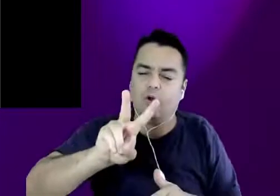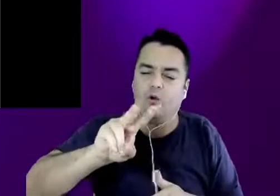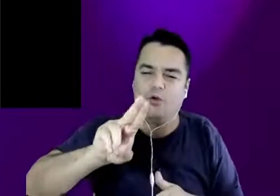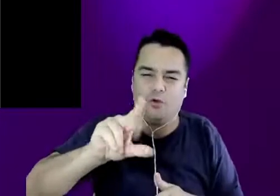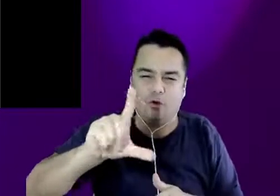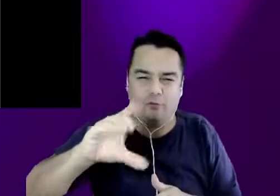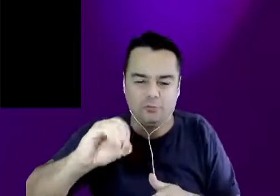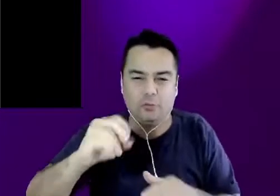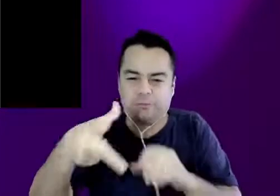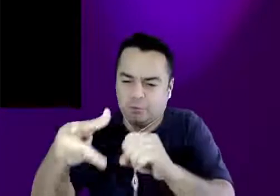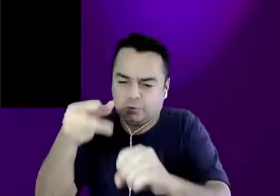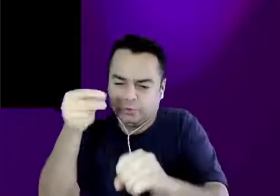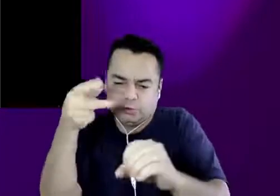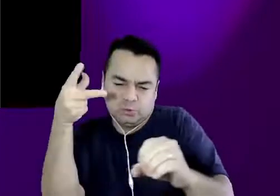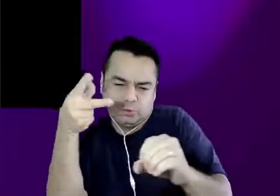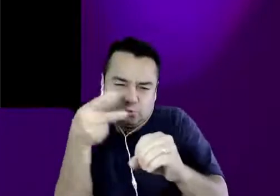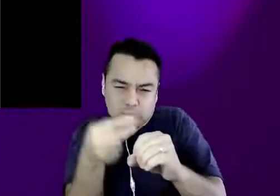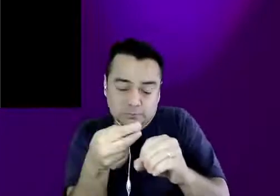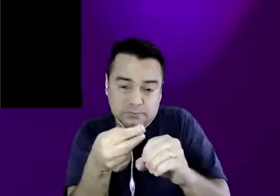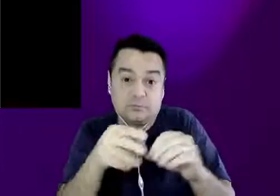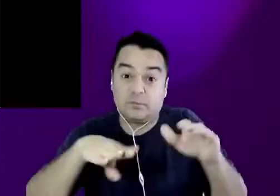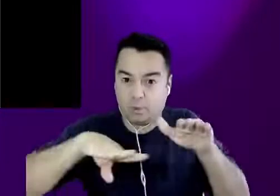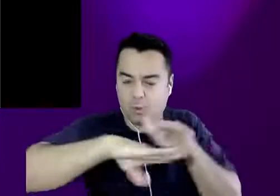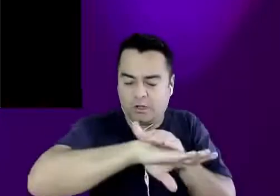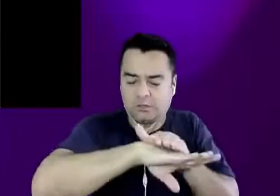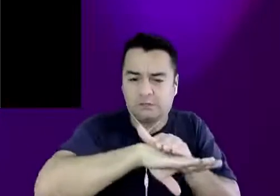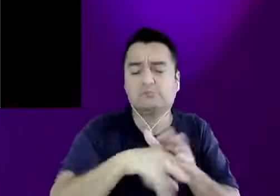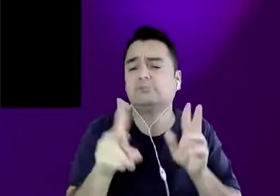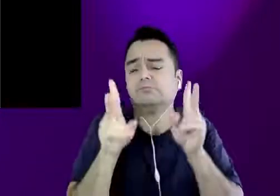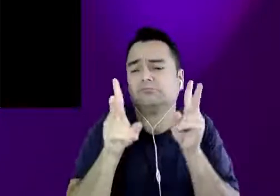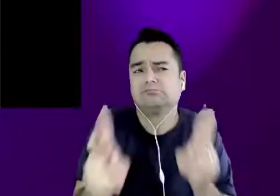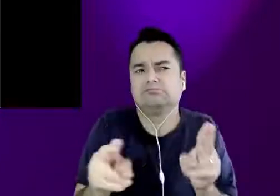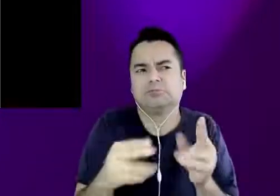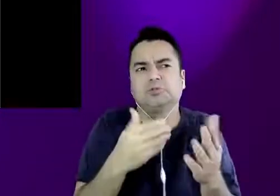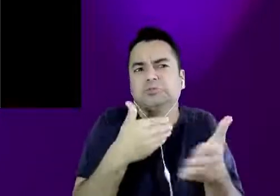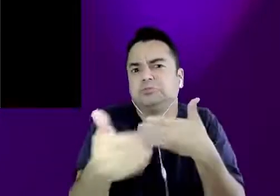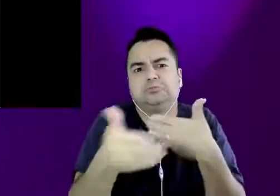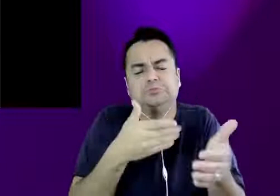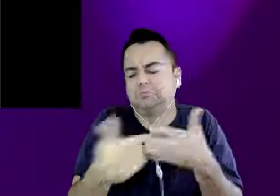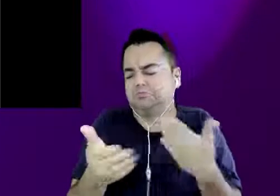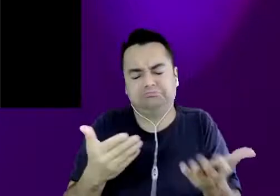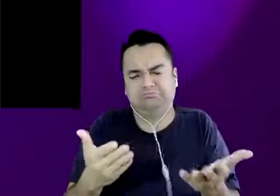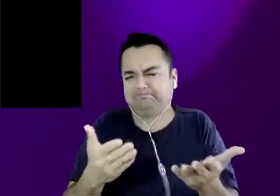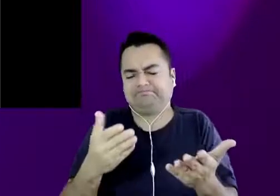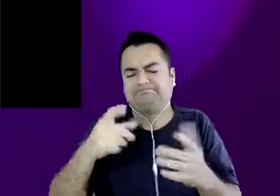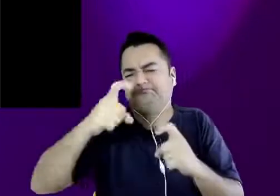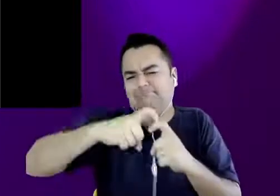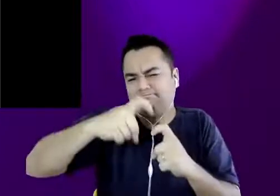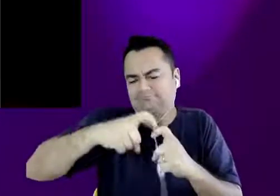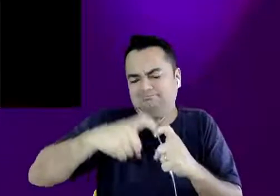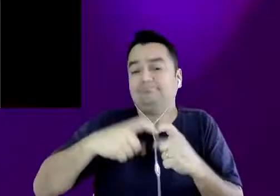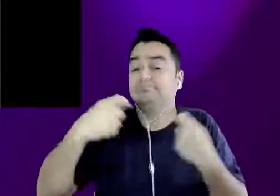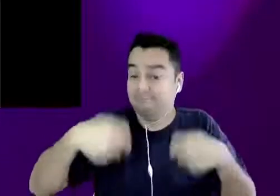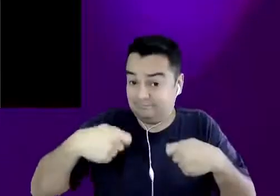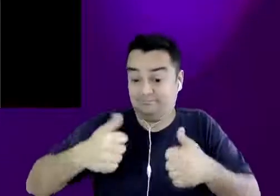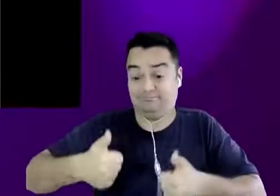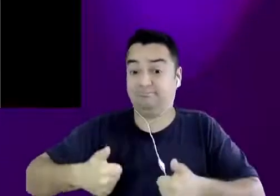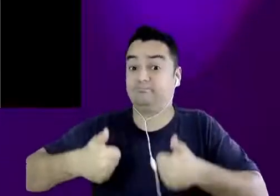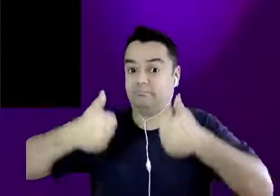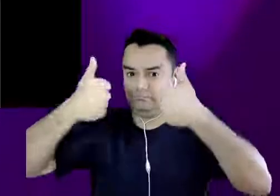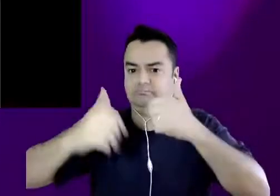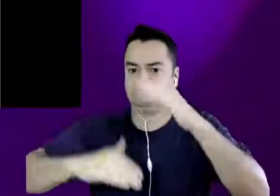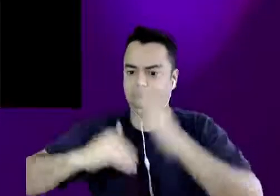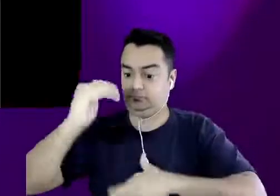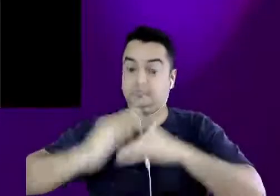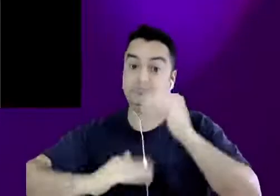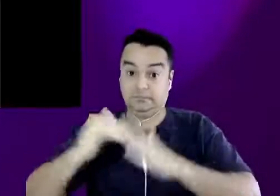to, like in any procedure, you need to get your skills up. And for vitrification, there is really a lack